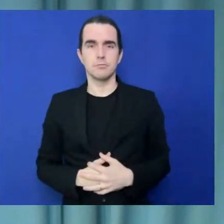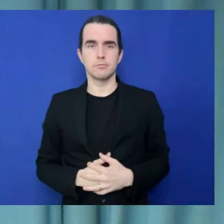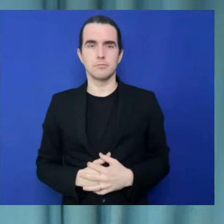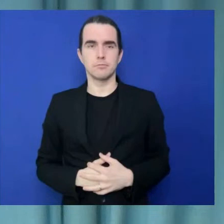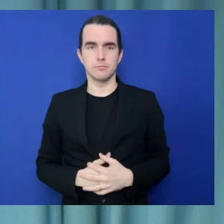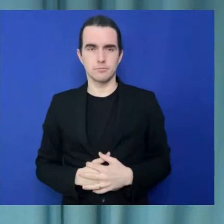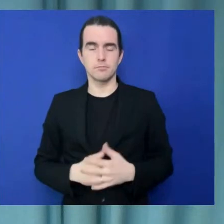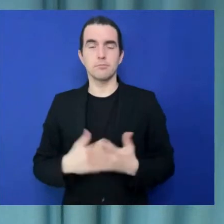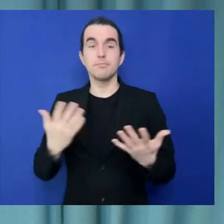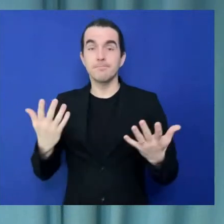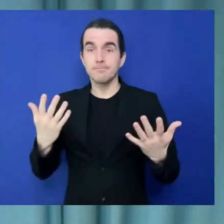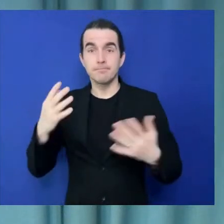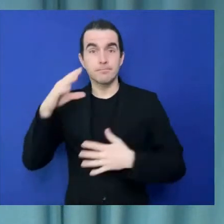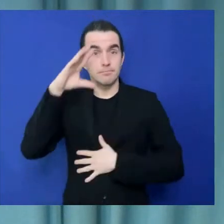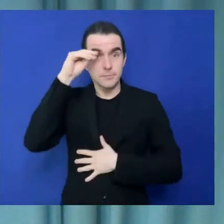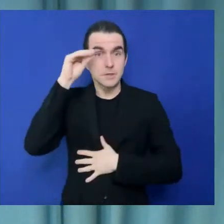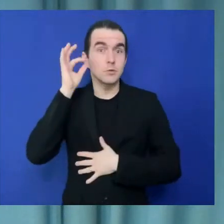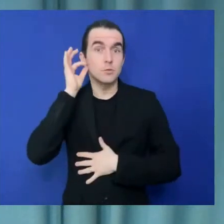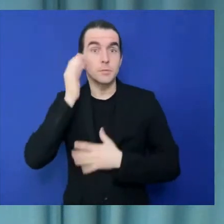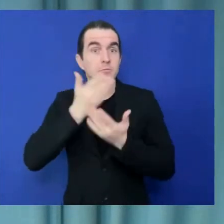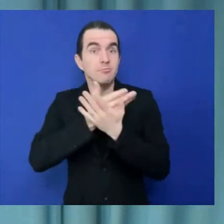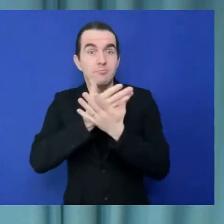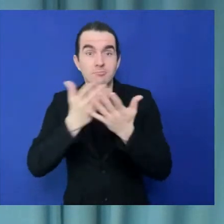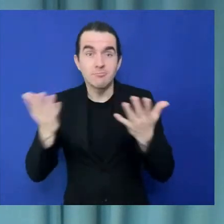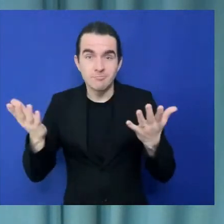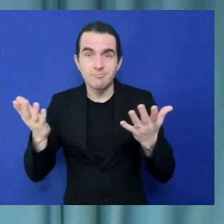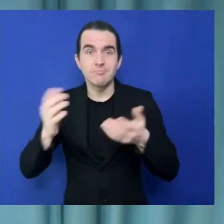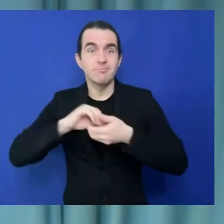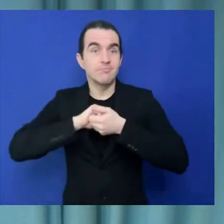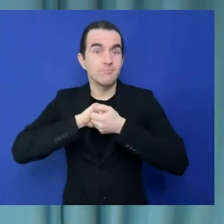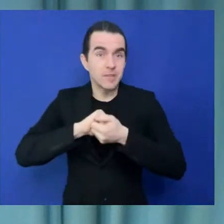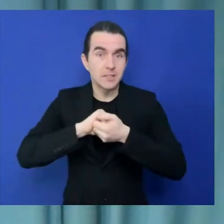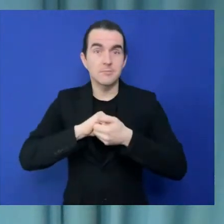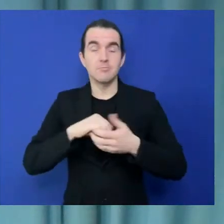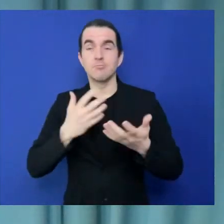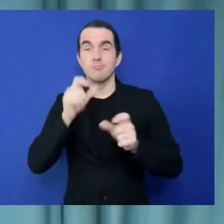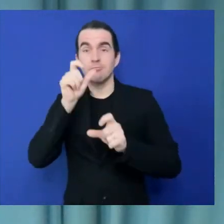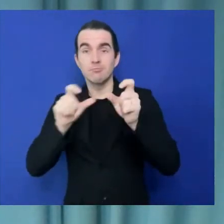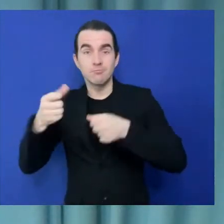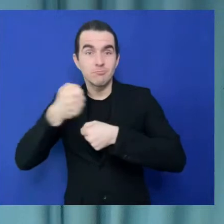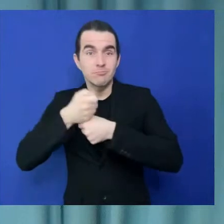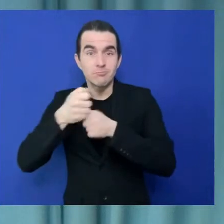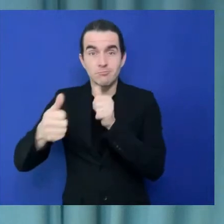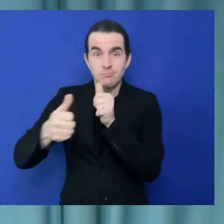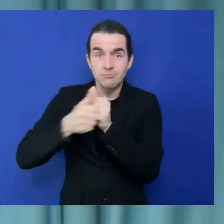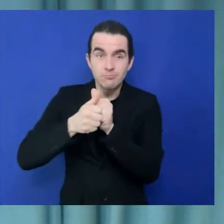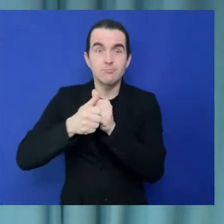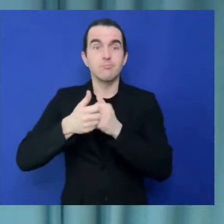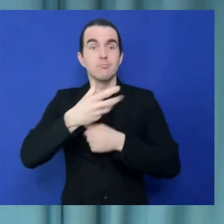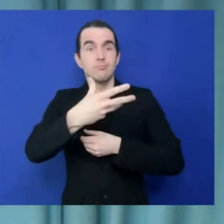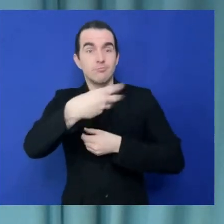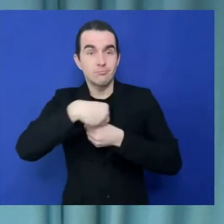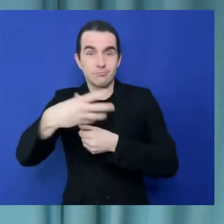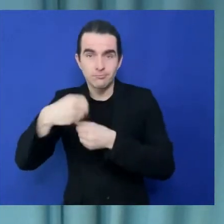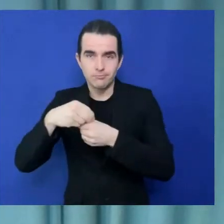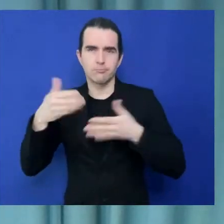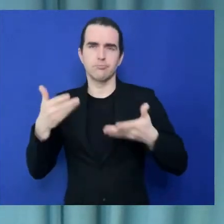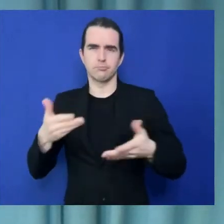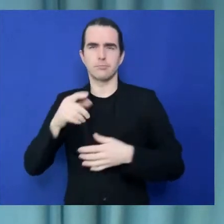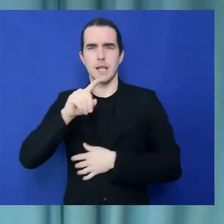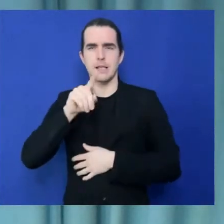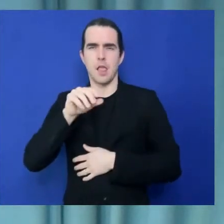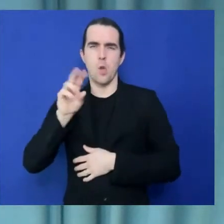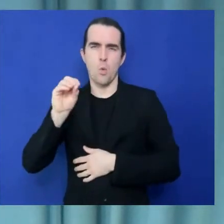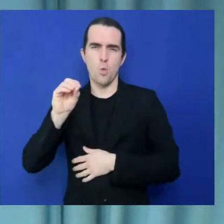a very warm welcome to the Zero Project Conference 2022. It is